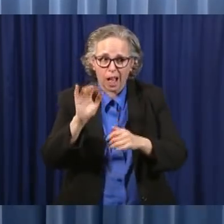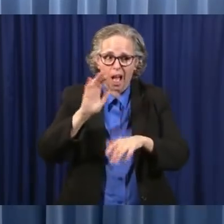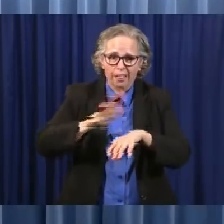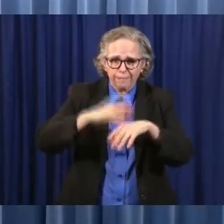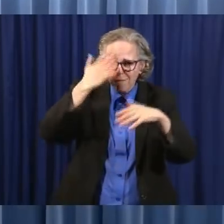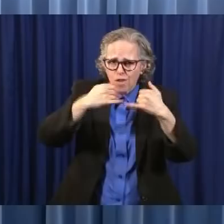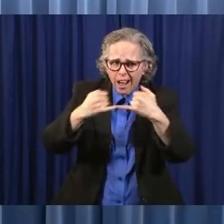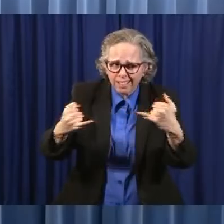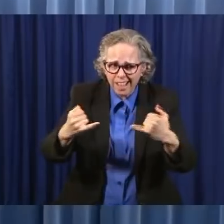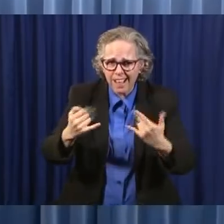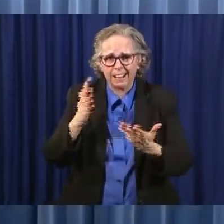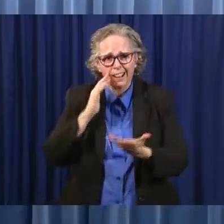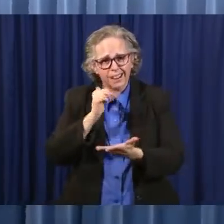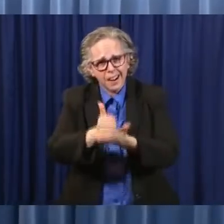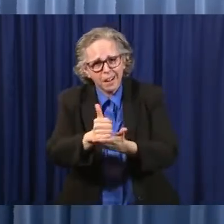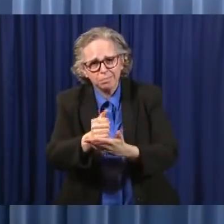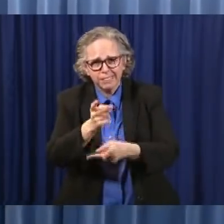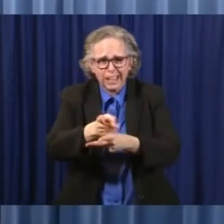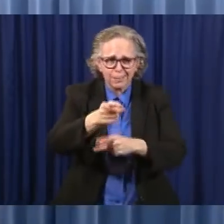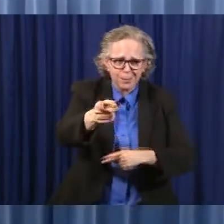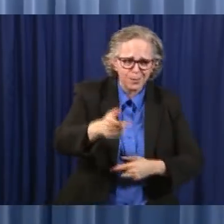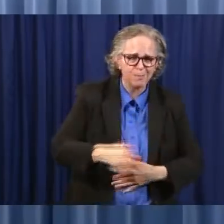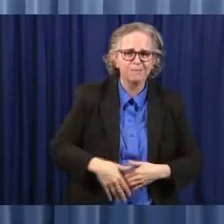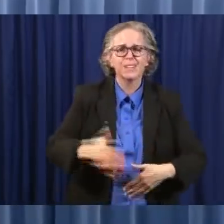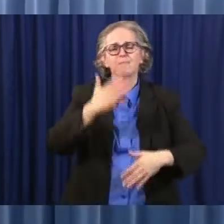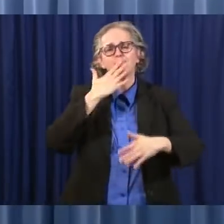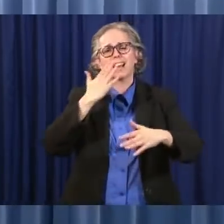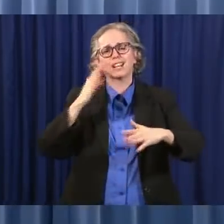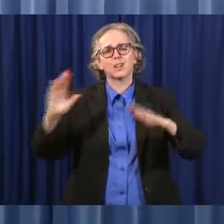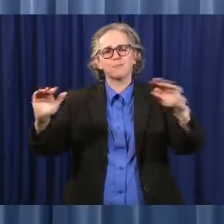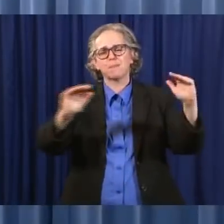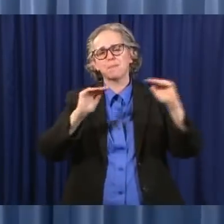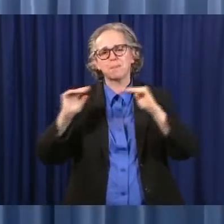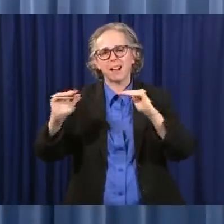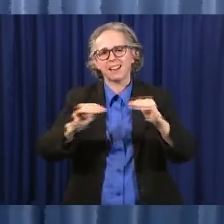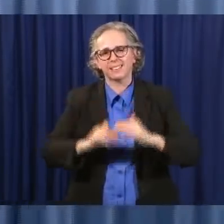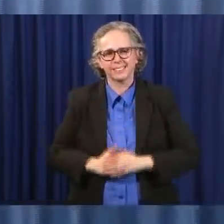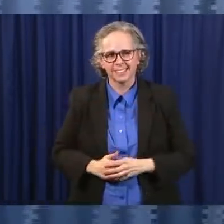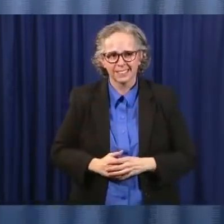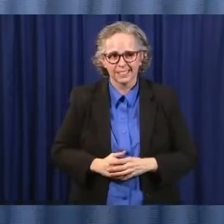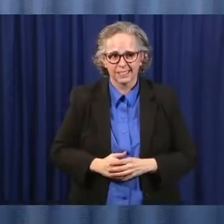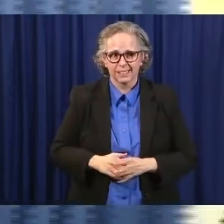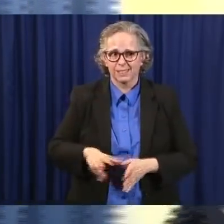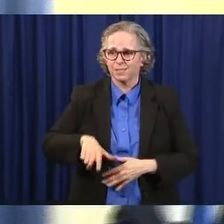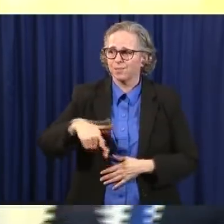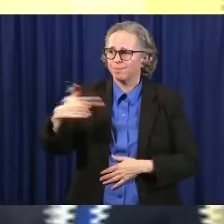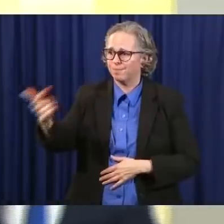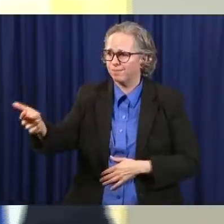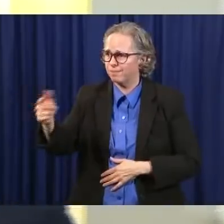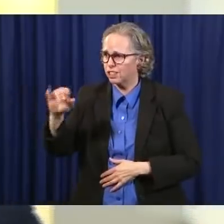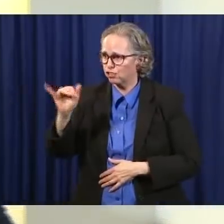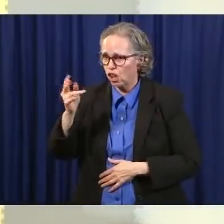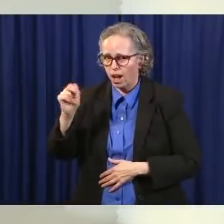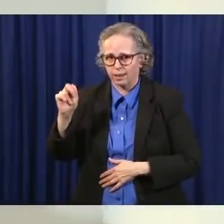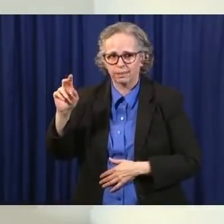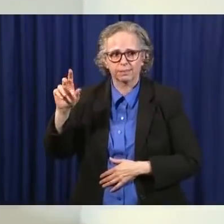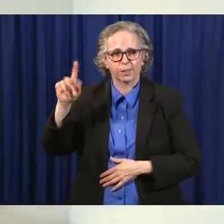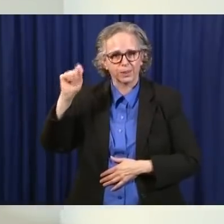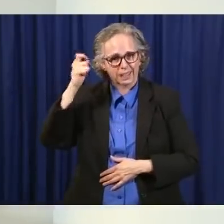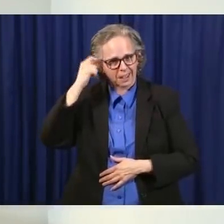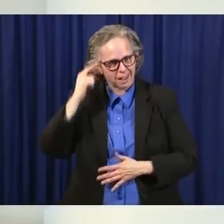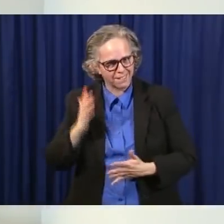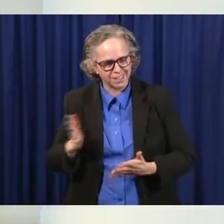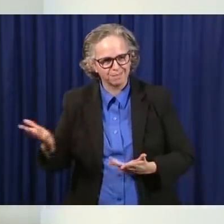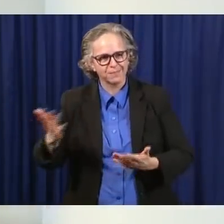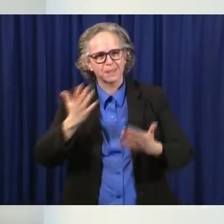of you. Thank you. Thanks, Travis. Appreciate it very much. Lieutenant Governor. Thank you, Governor.